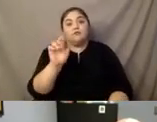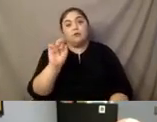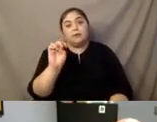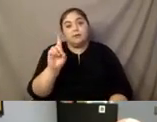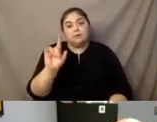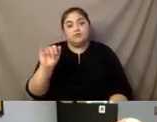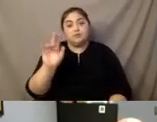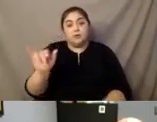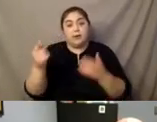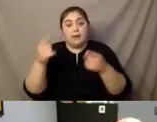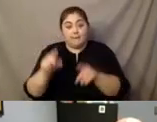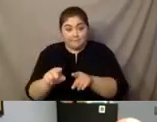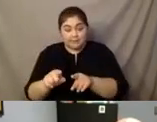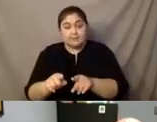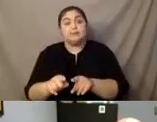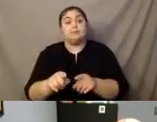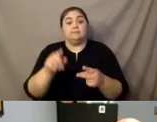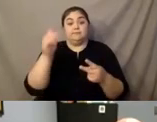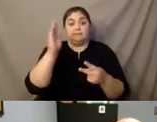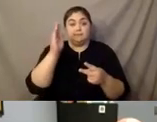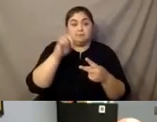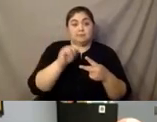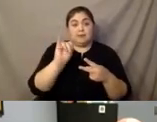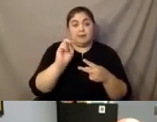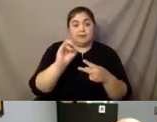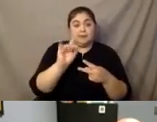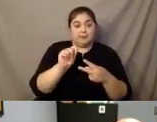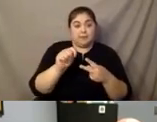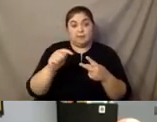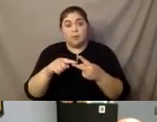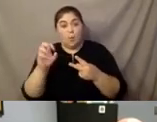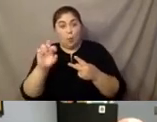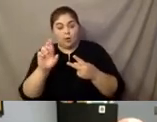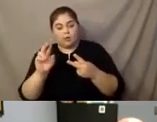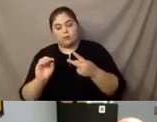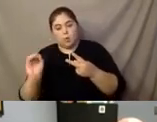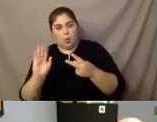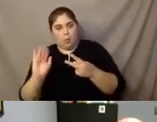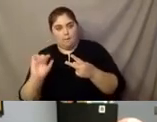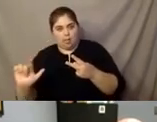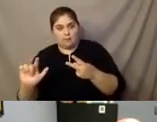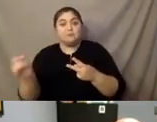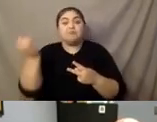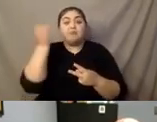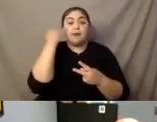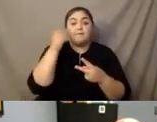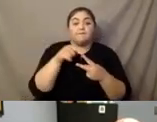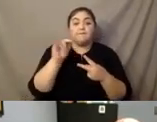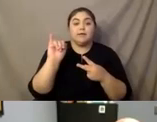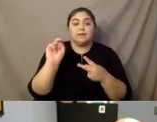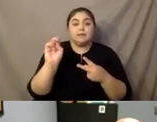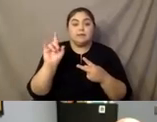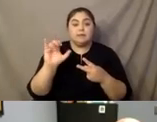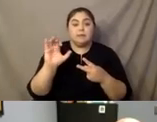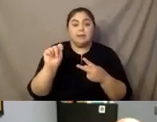an indictment. And if they don't, there's a no bill and the case is over at that point. If there's an indictment, that's when the case goes in front